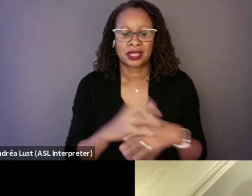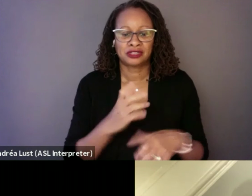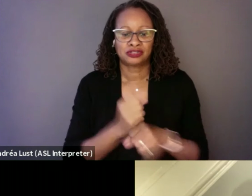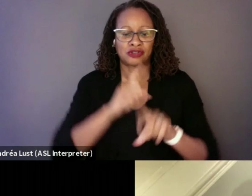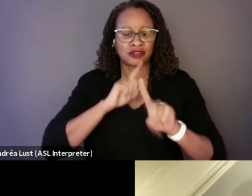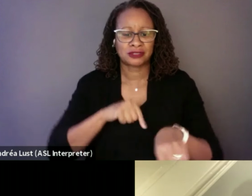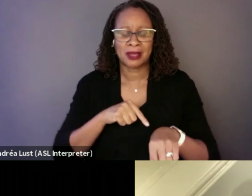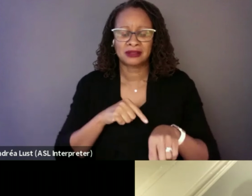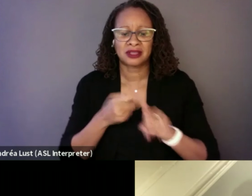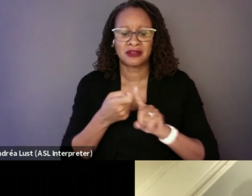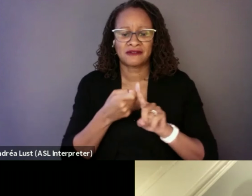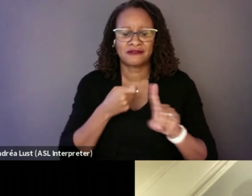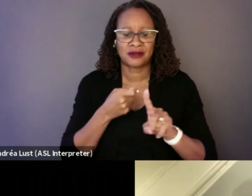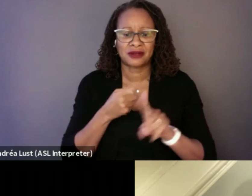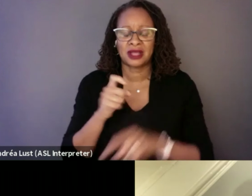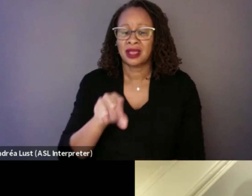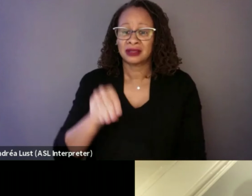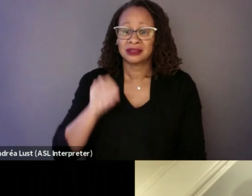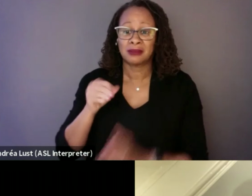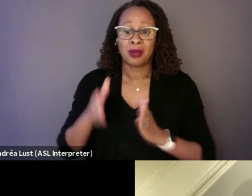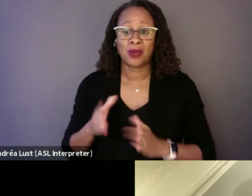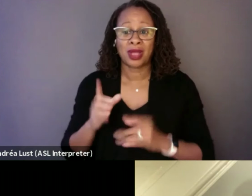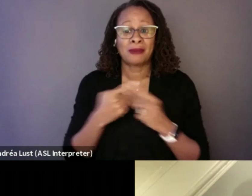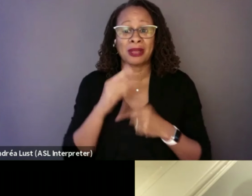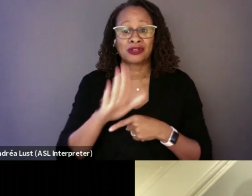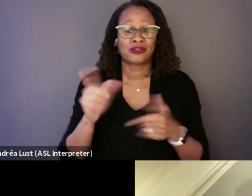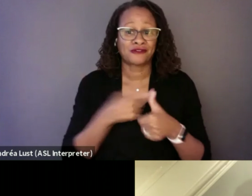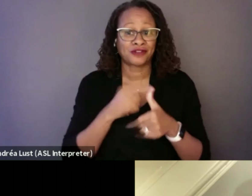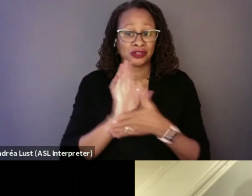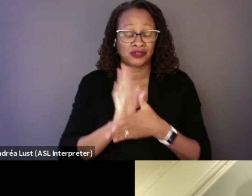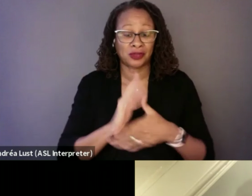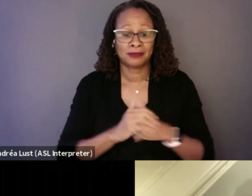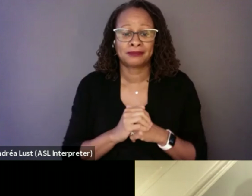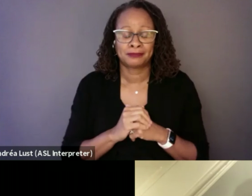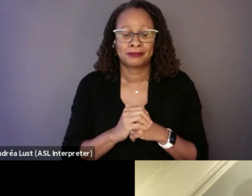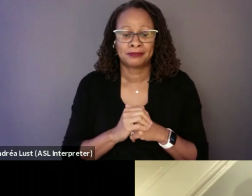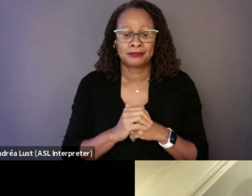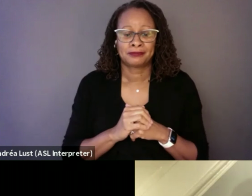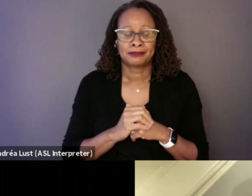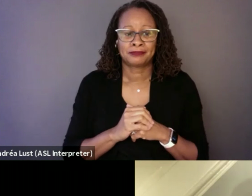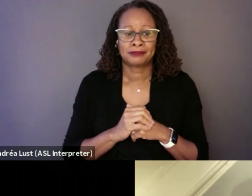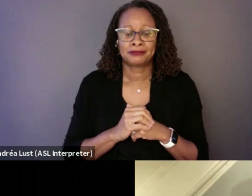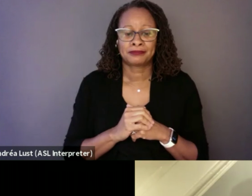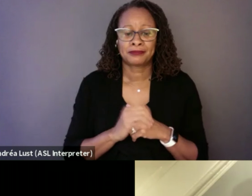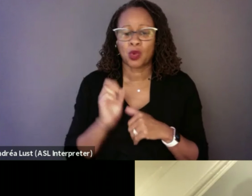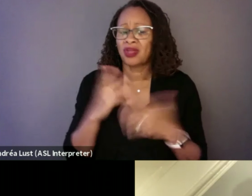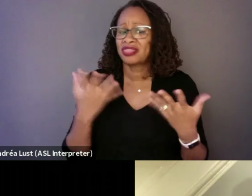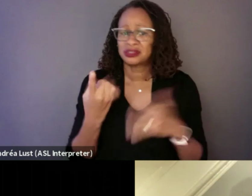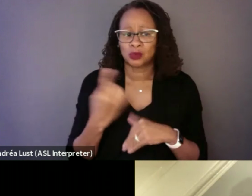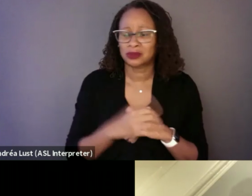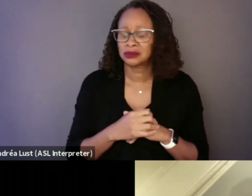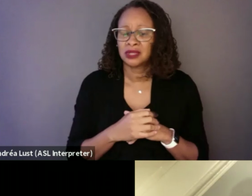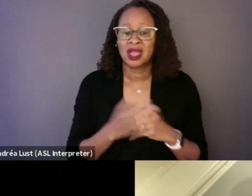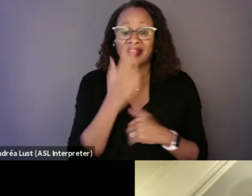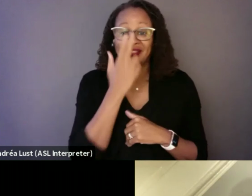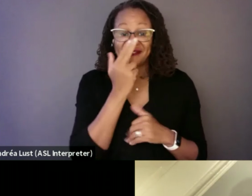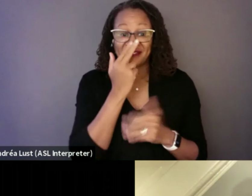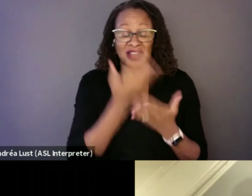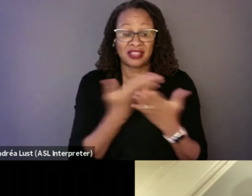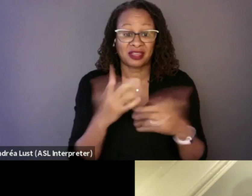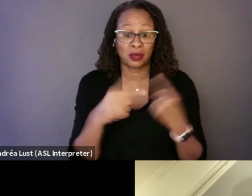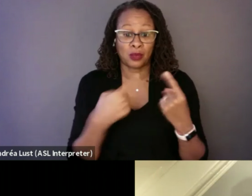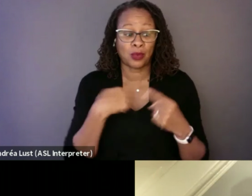out of Zimbabweans about your first film or even this one? Well, the funny thing is that when we